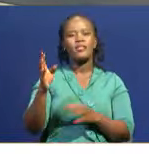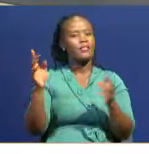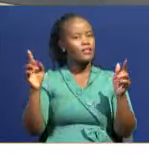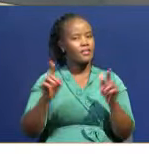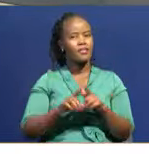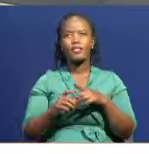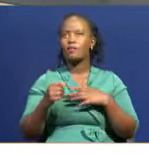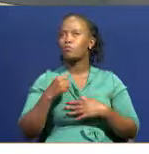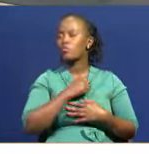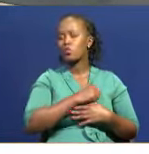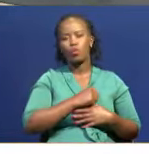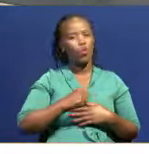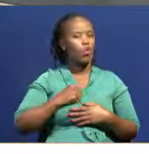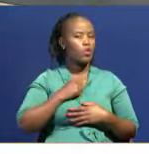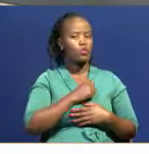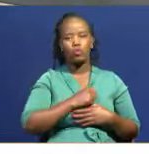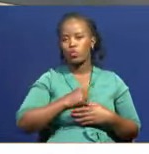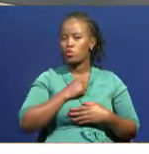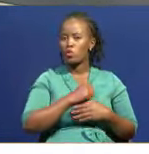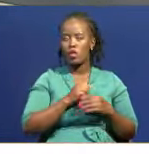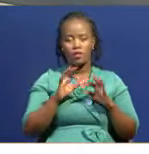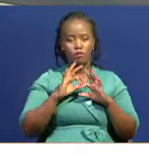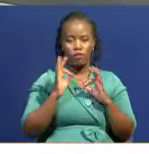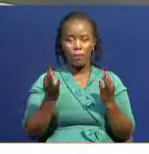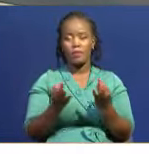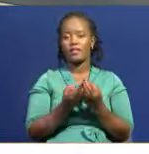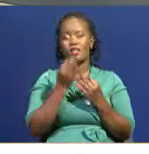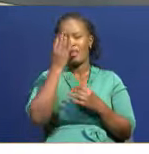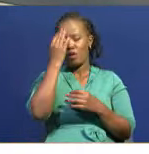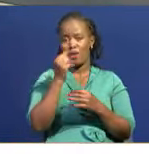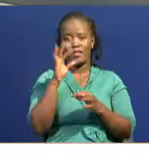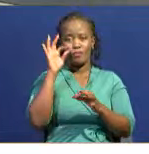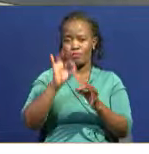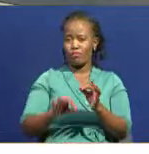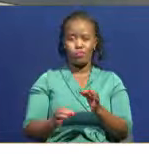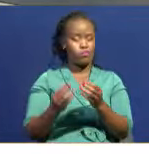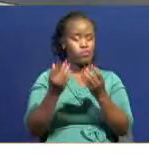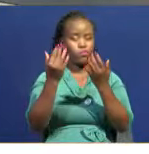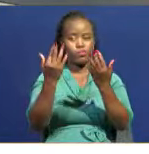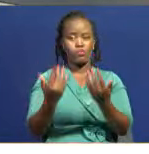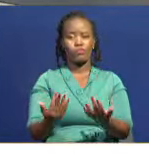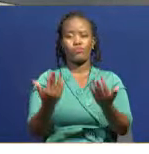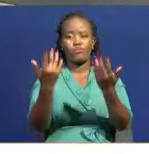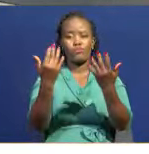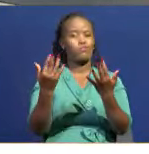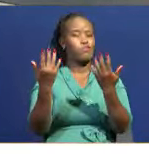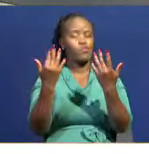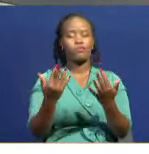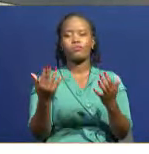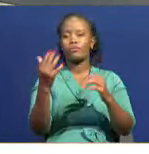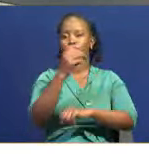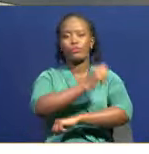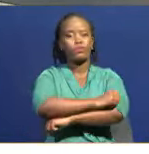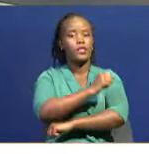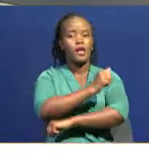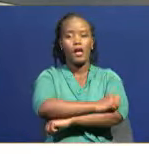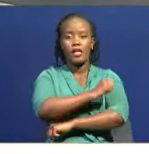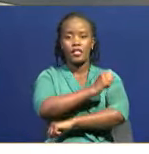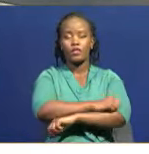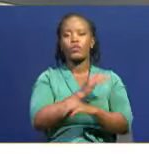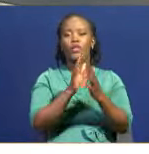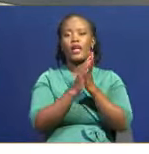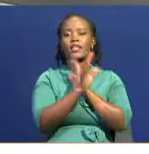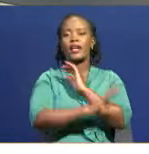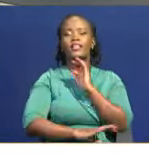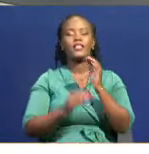with you families from Nyeri County following that particular incident. Of course, the schooling fraternity at large as well in the country.